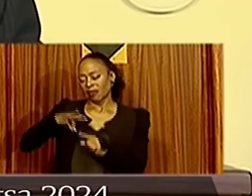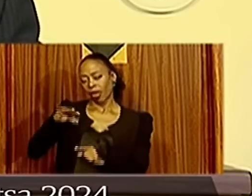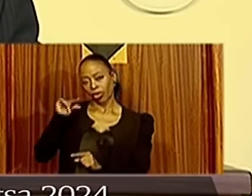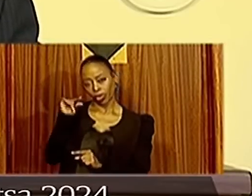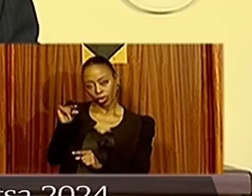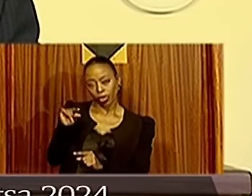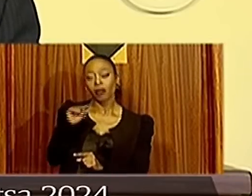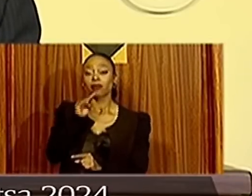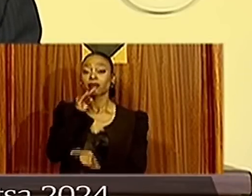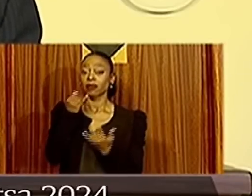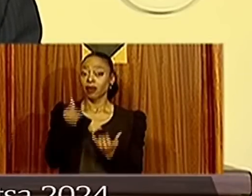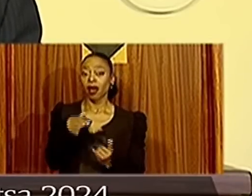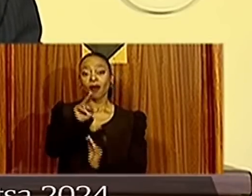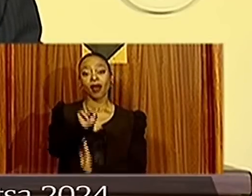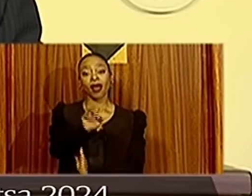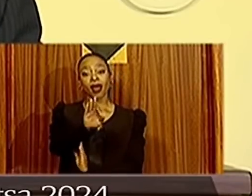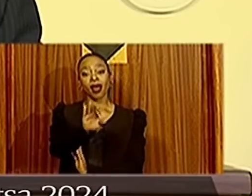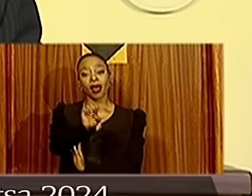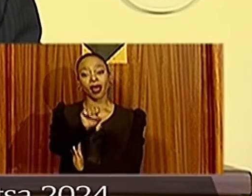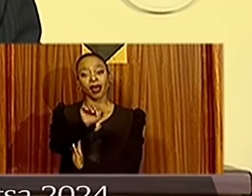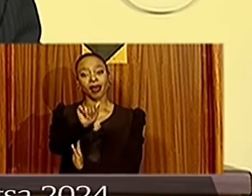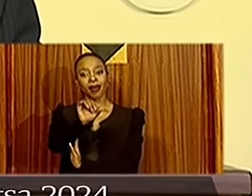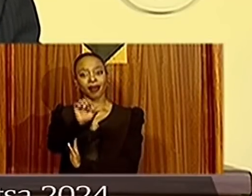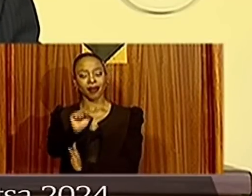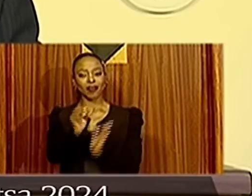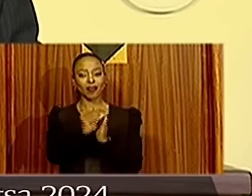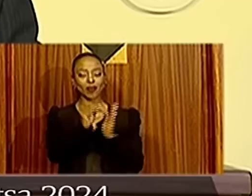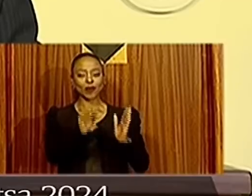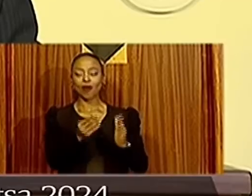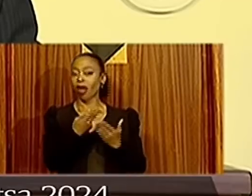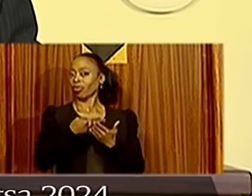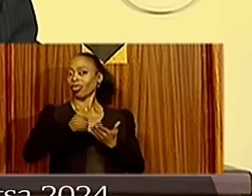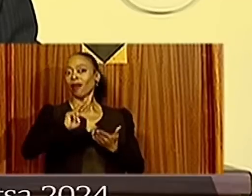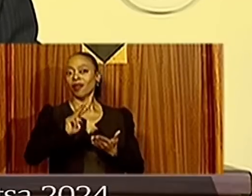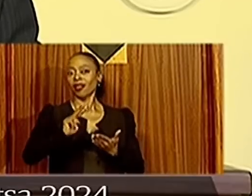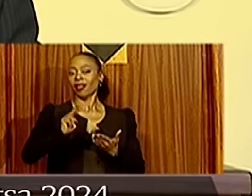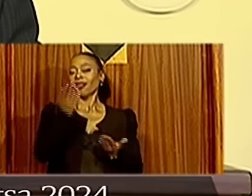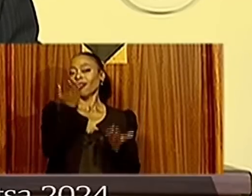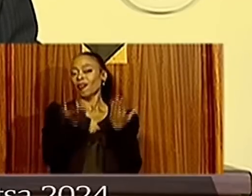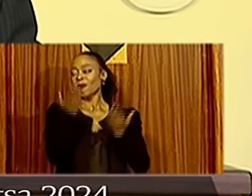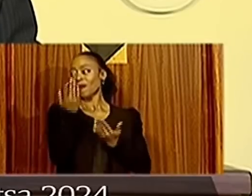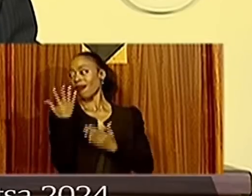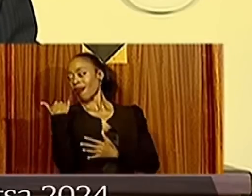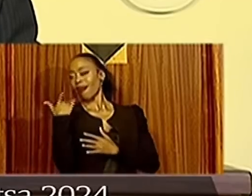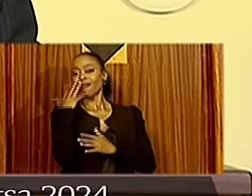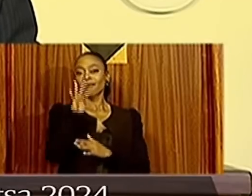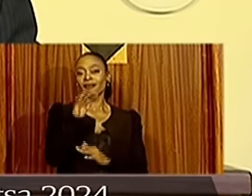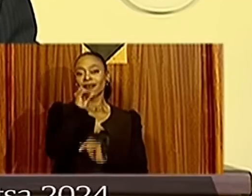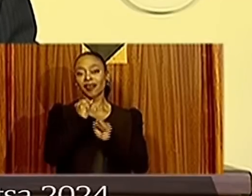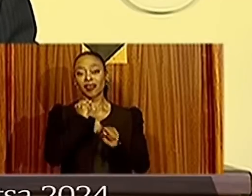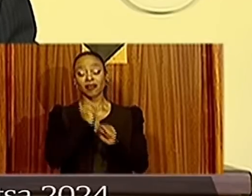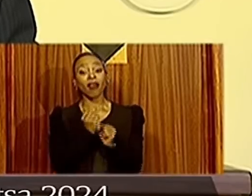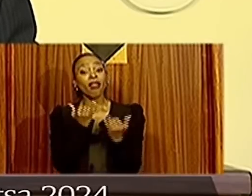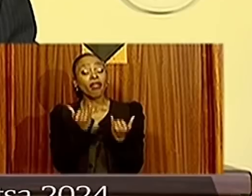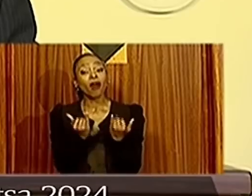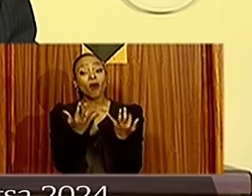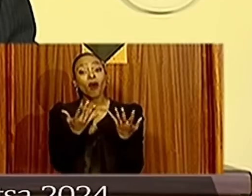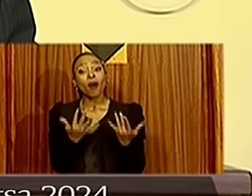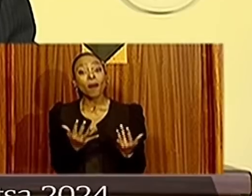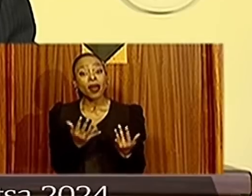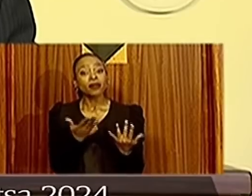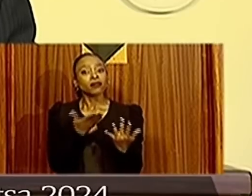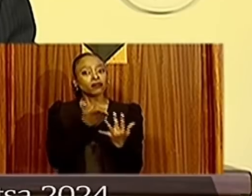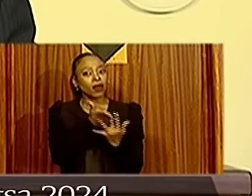receiving support from NSFAS over the last 5 years to well over 1 million in the